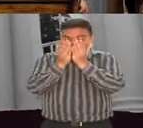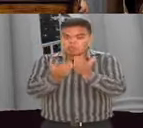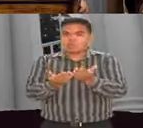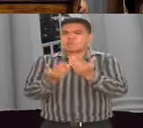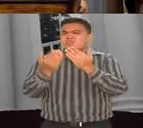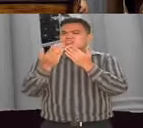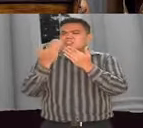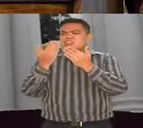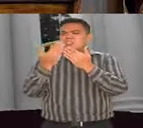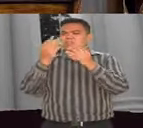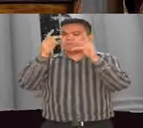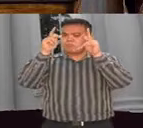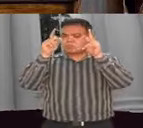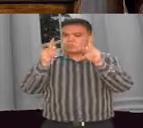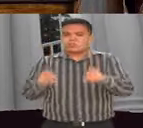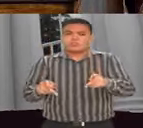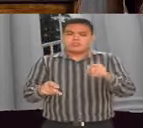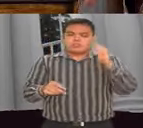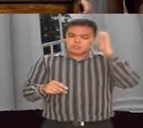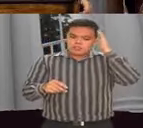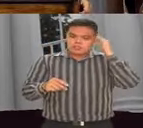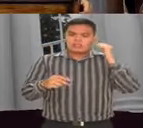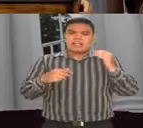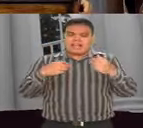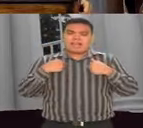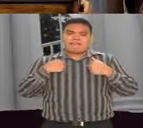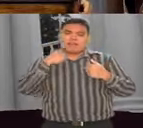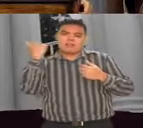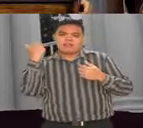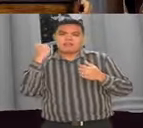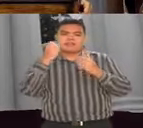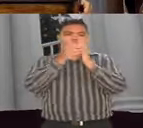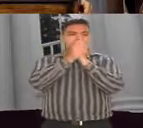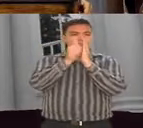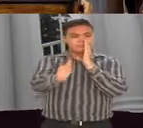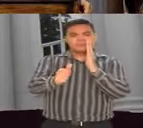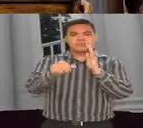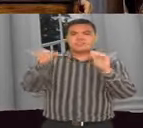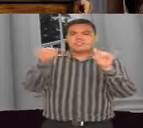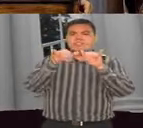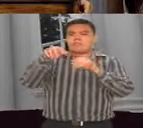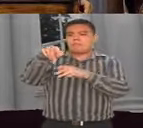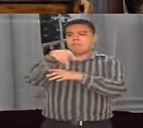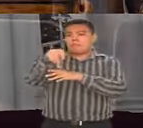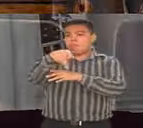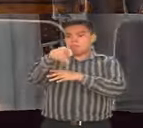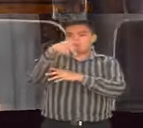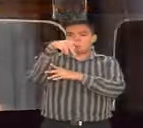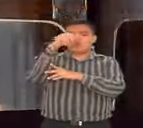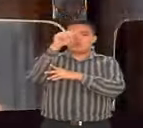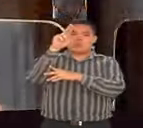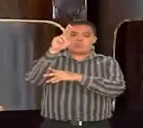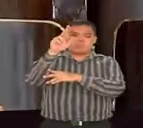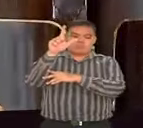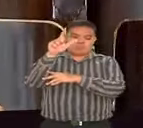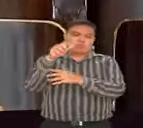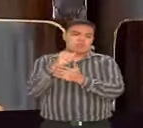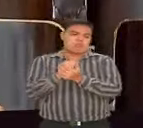few that were kanang naagid sila like talent skill. One of those is the Apostle Paul, of course. He was a very intelligent